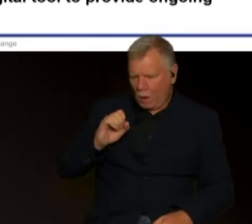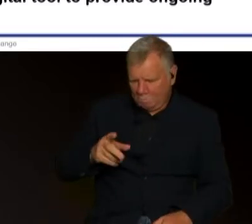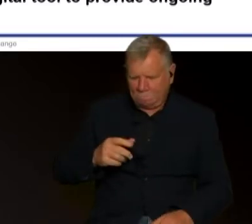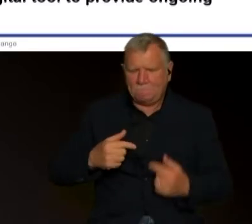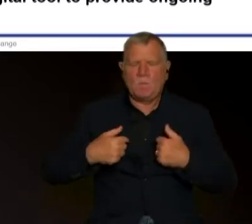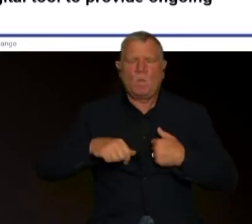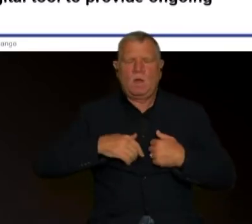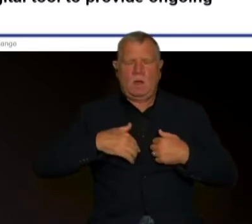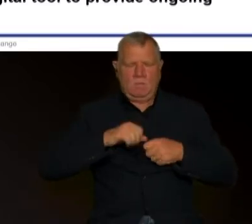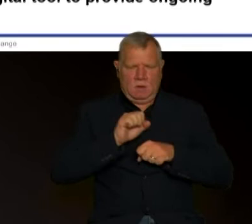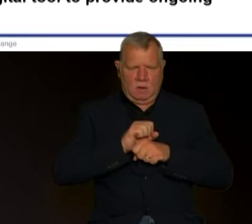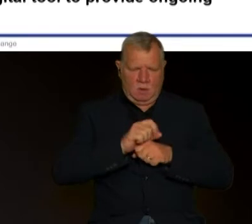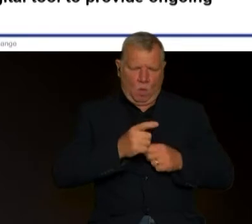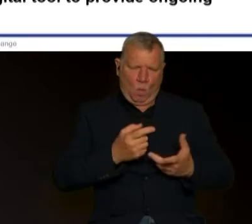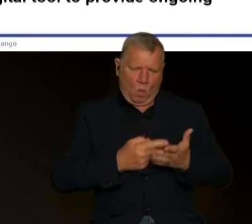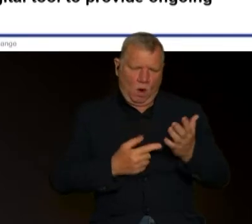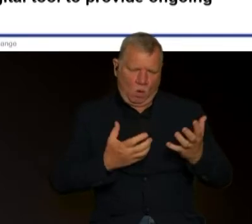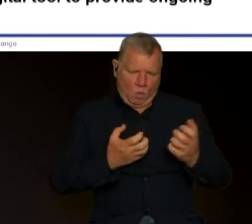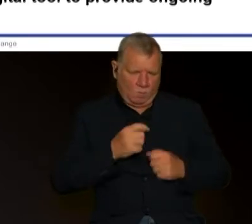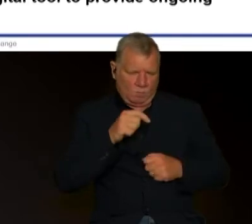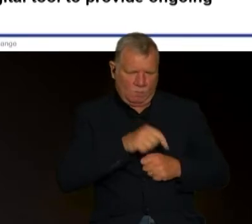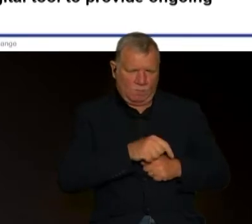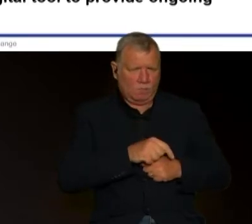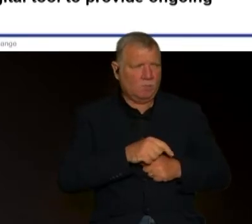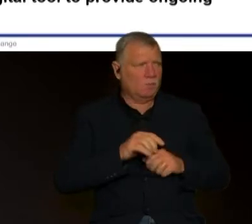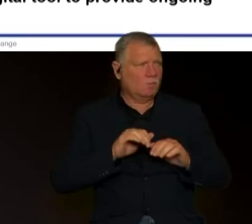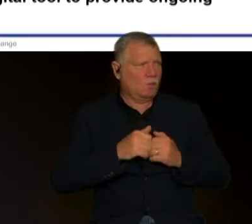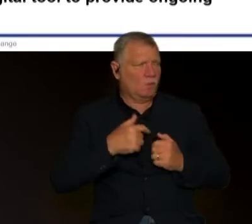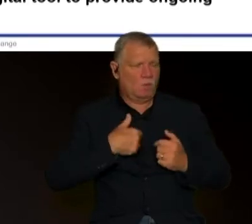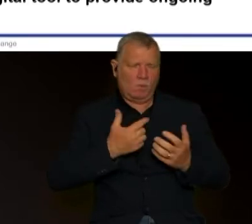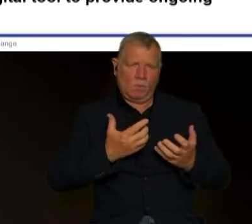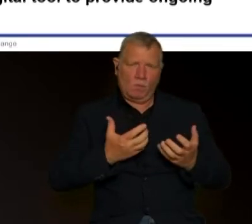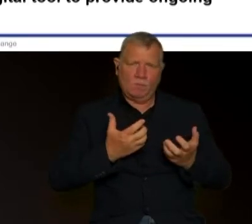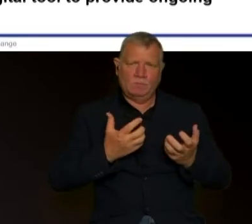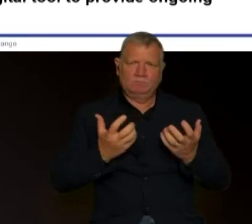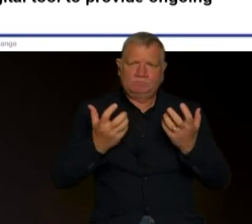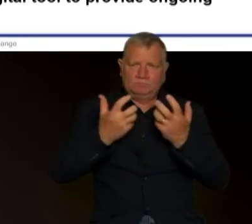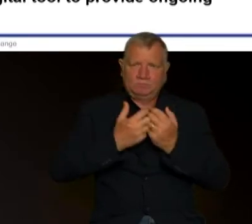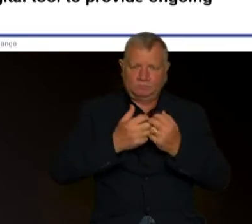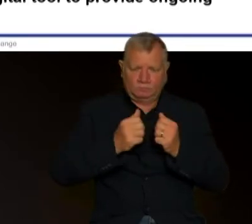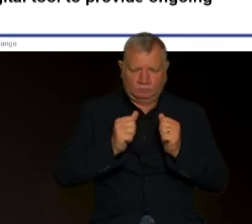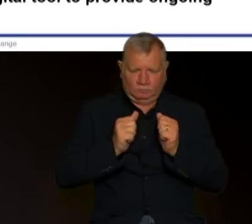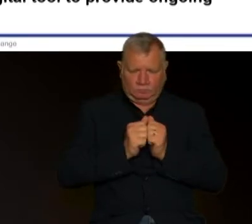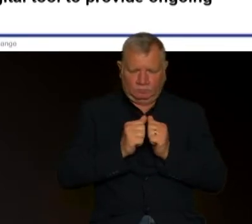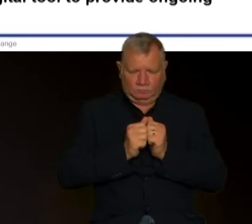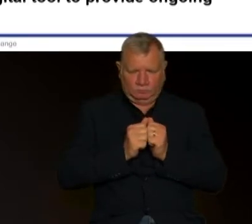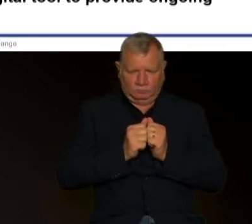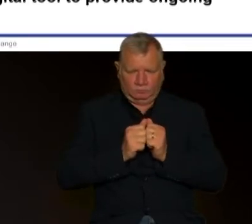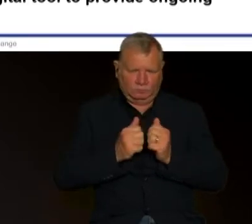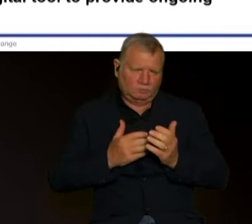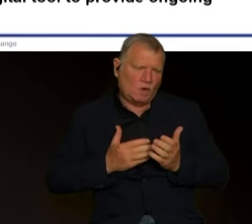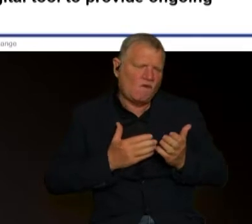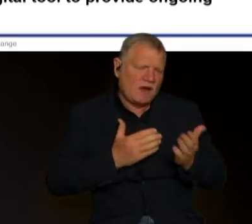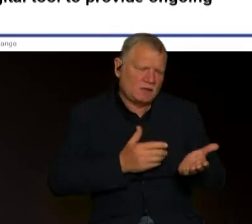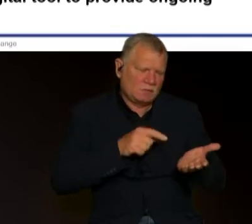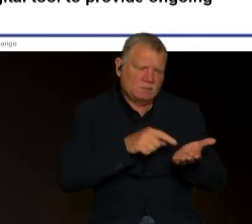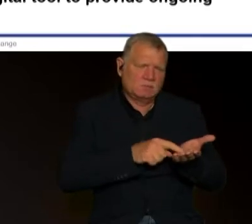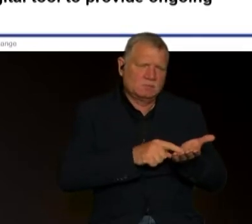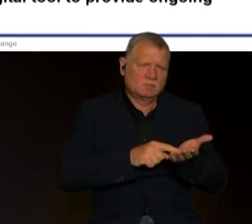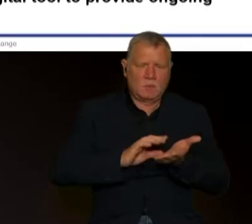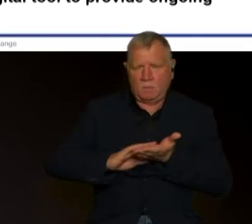they decided, okay, now we know what each employee wants. So how do we match the